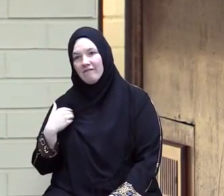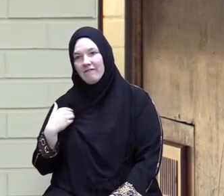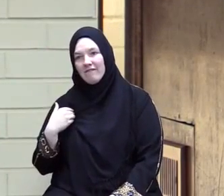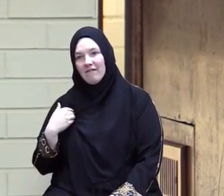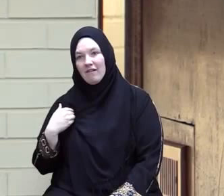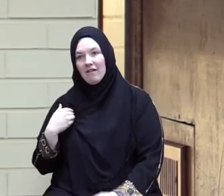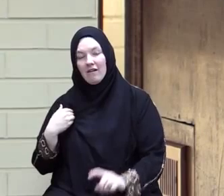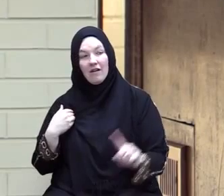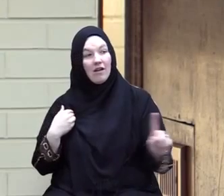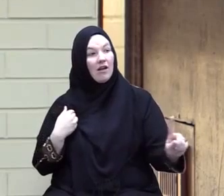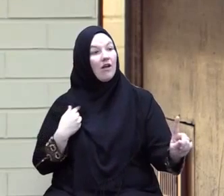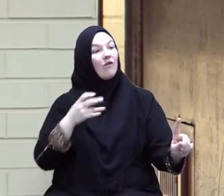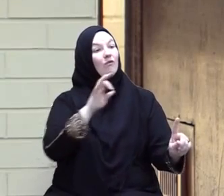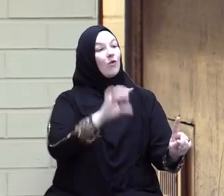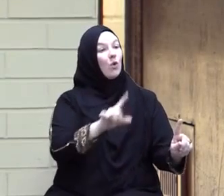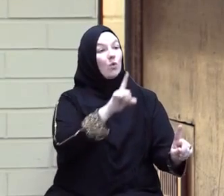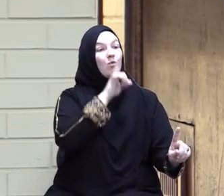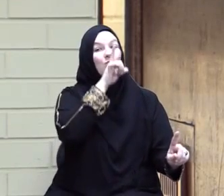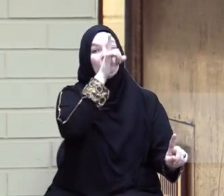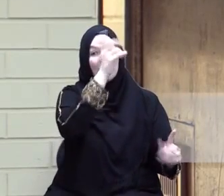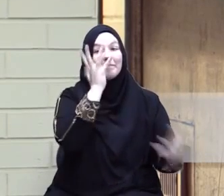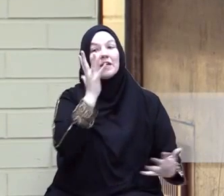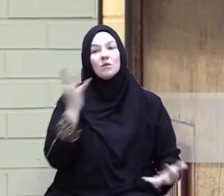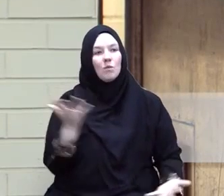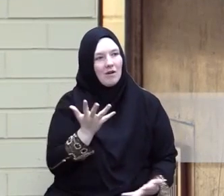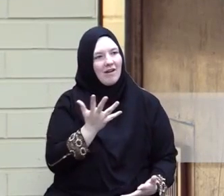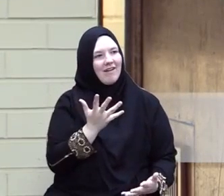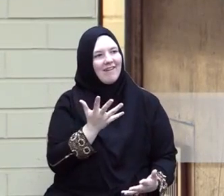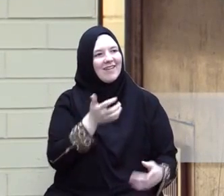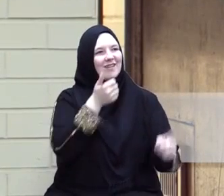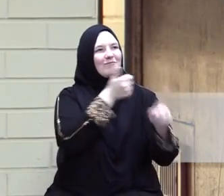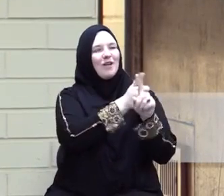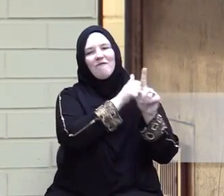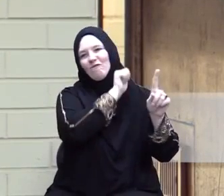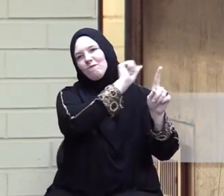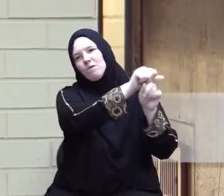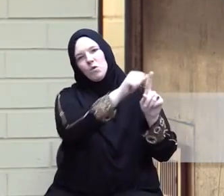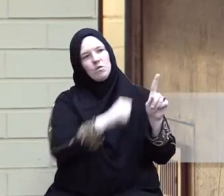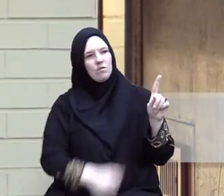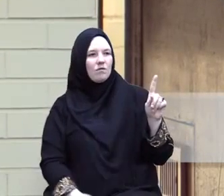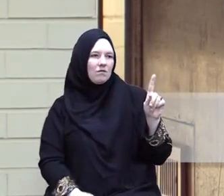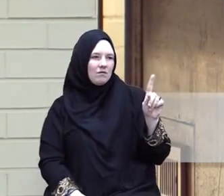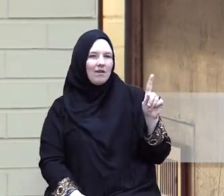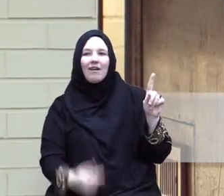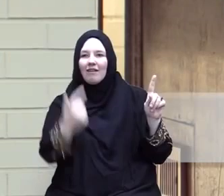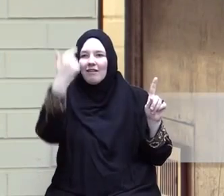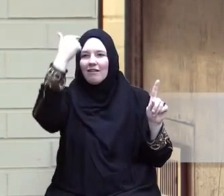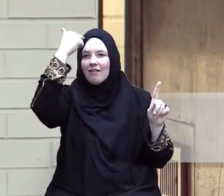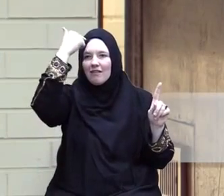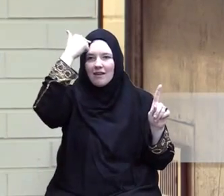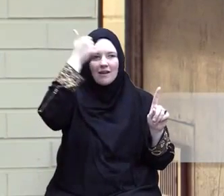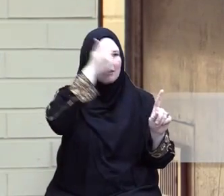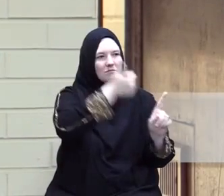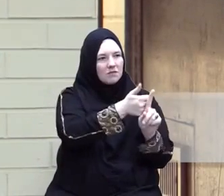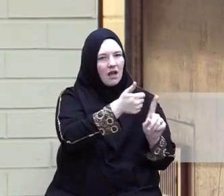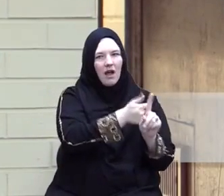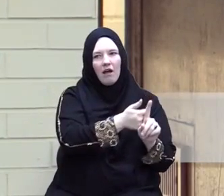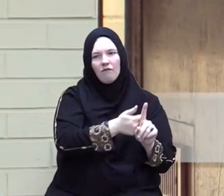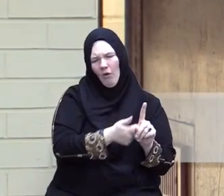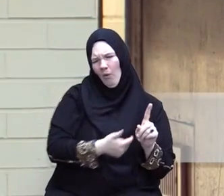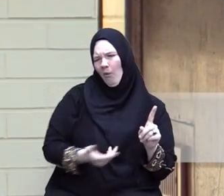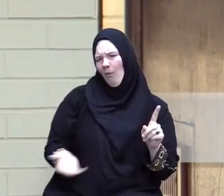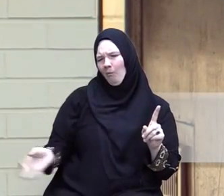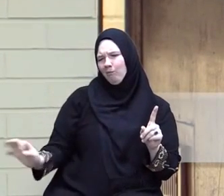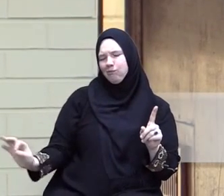who fools himself, thinking he is fooling others. That's the definition of the fool. They